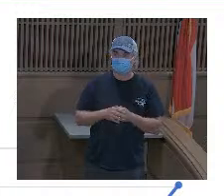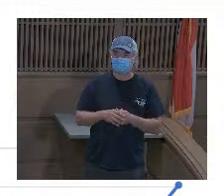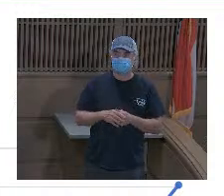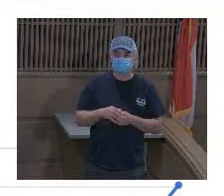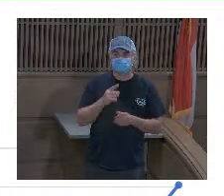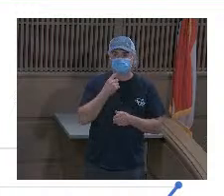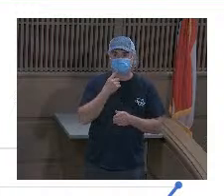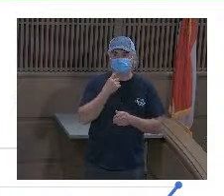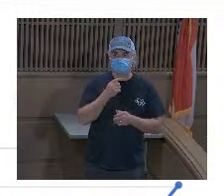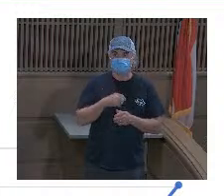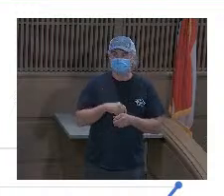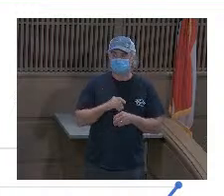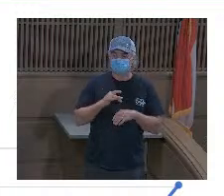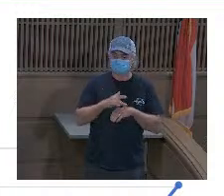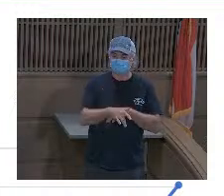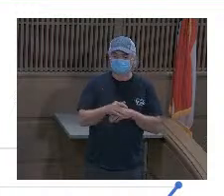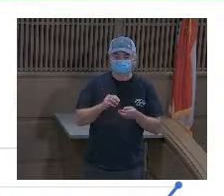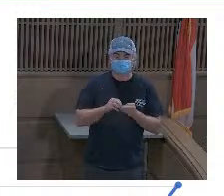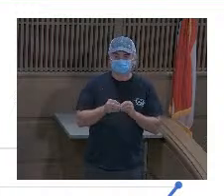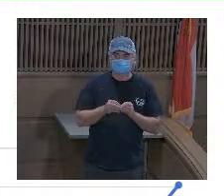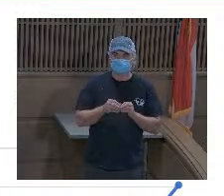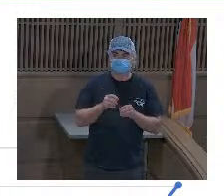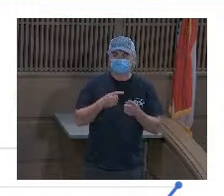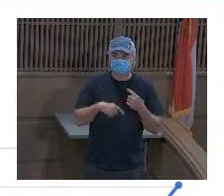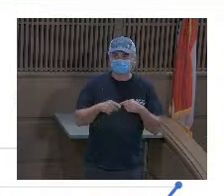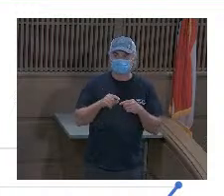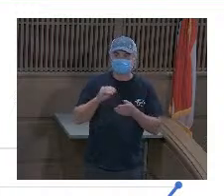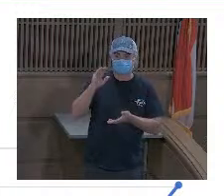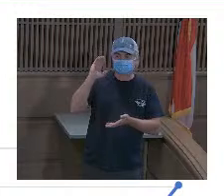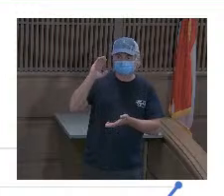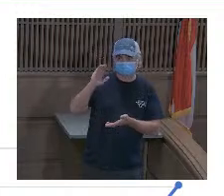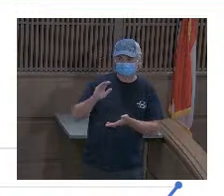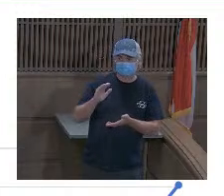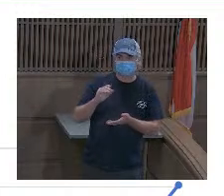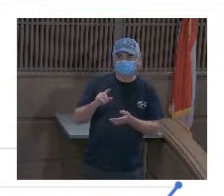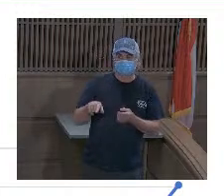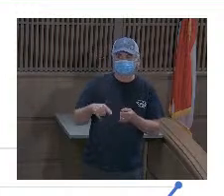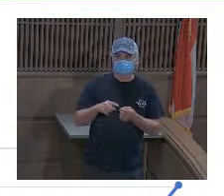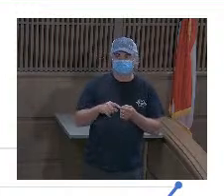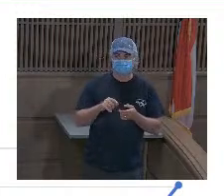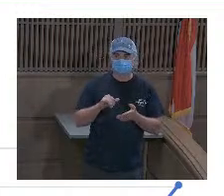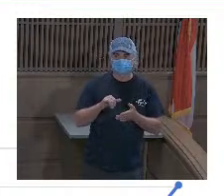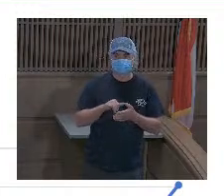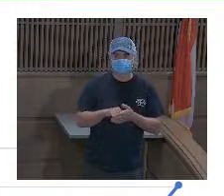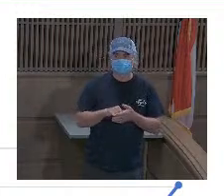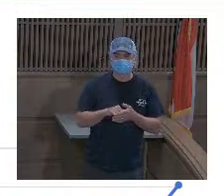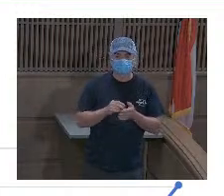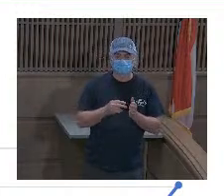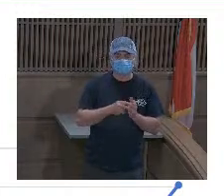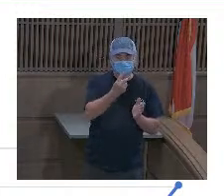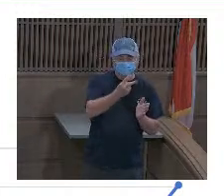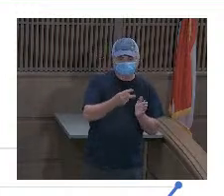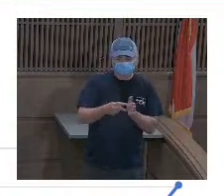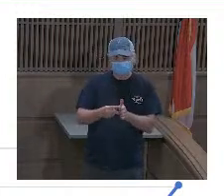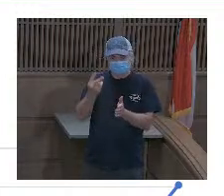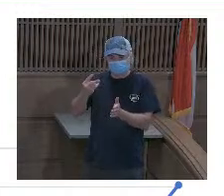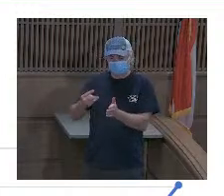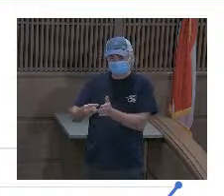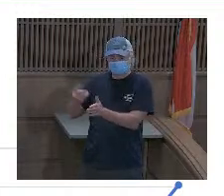talk about earlier, the numbers coming down, when the threshold of the doubling of the numbers